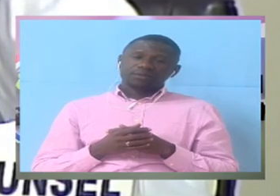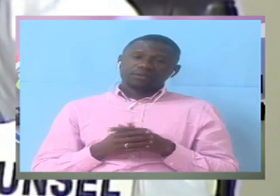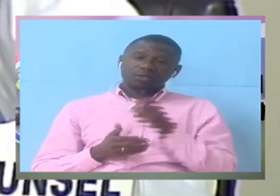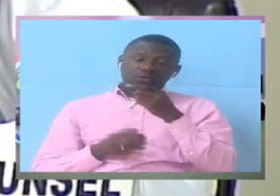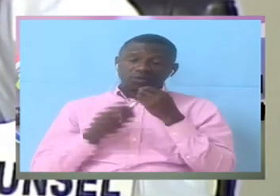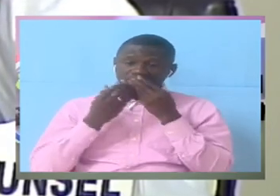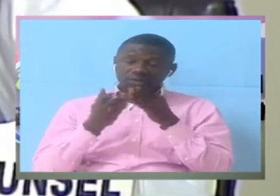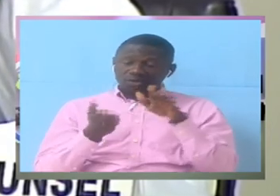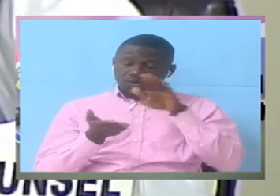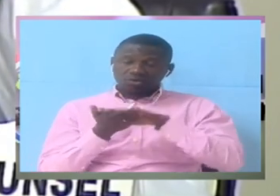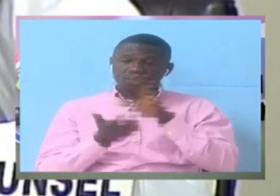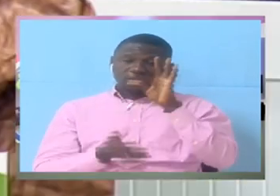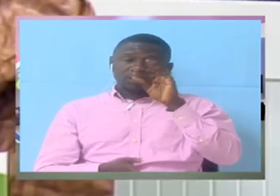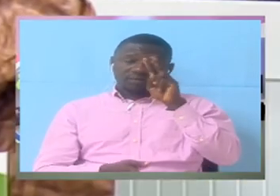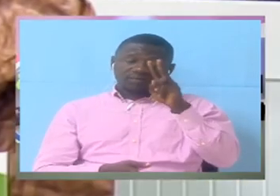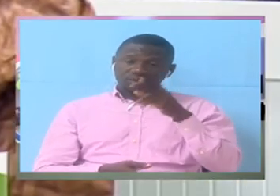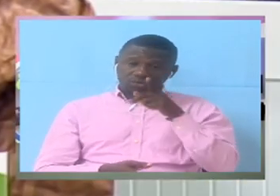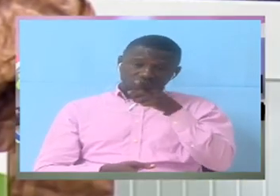the country?